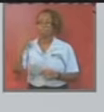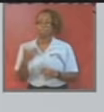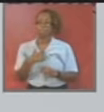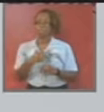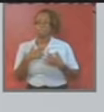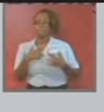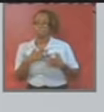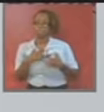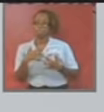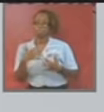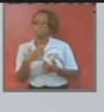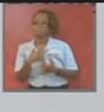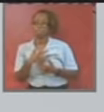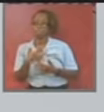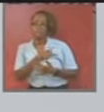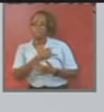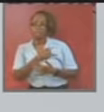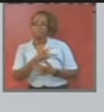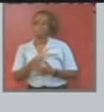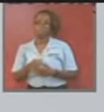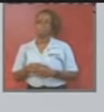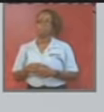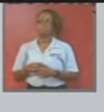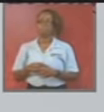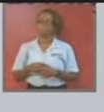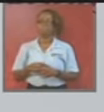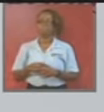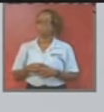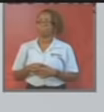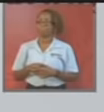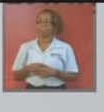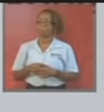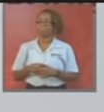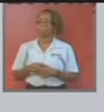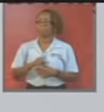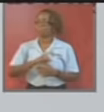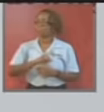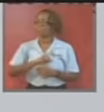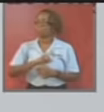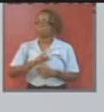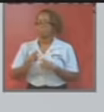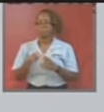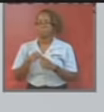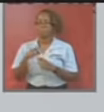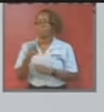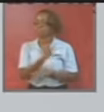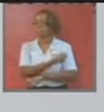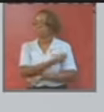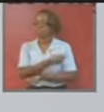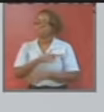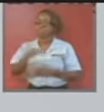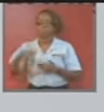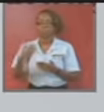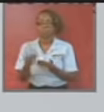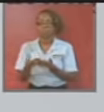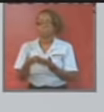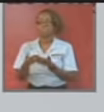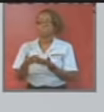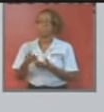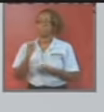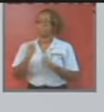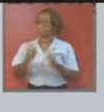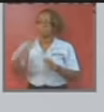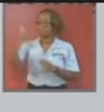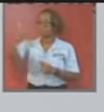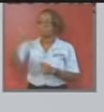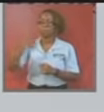initial target for vaccinations once the vaccines arrives to Trinidad. So definitely, someone with diabetes should be given